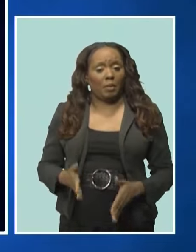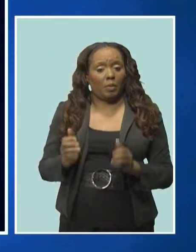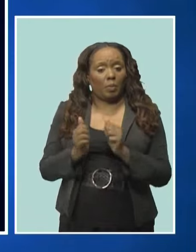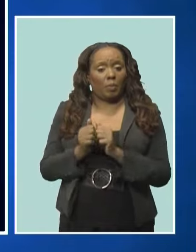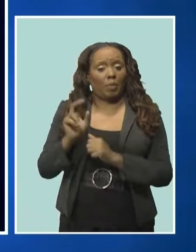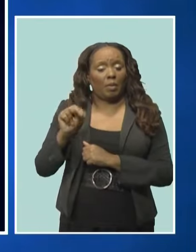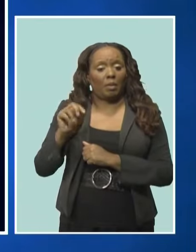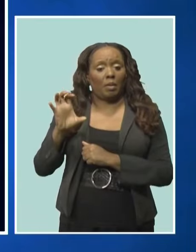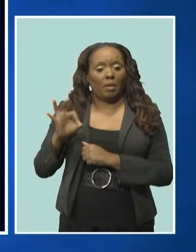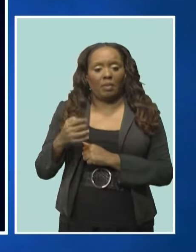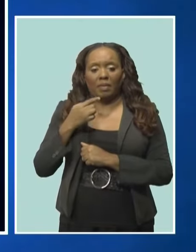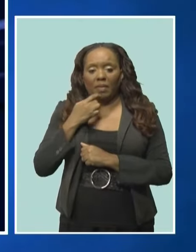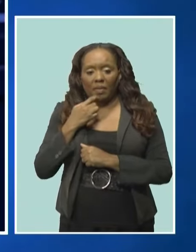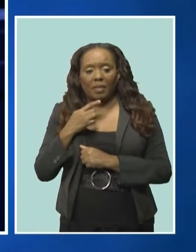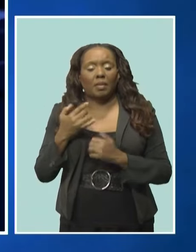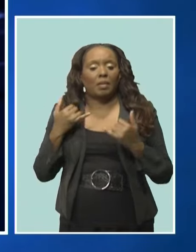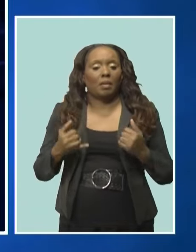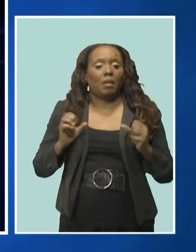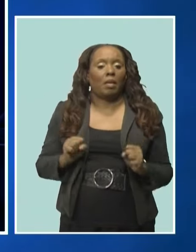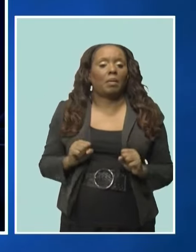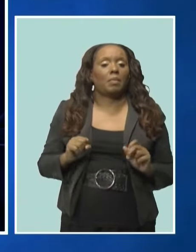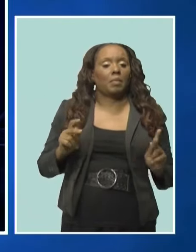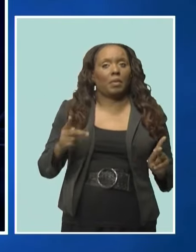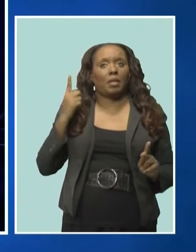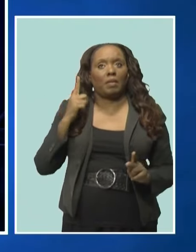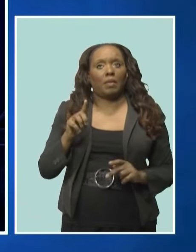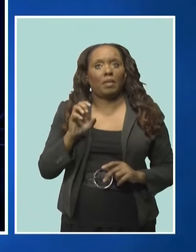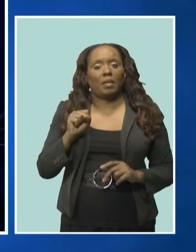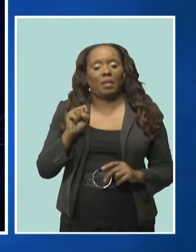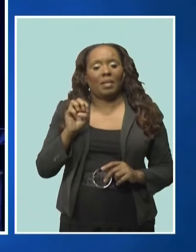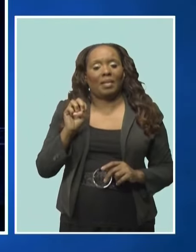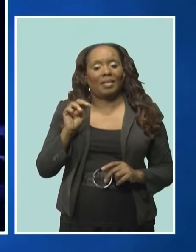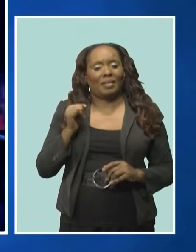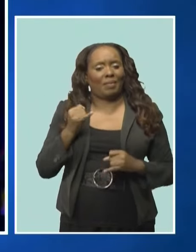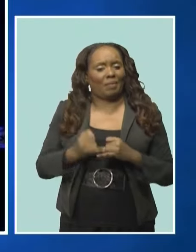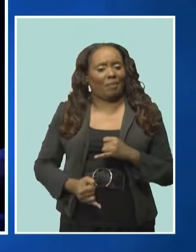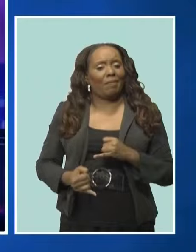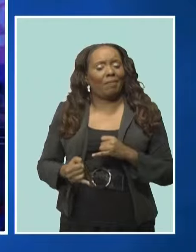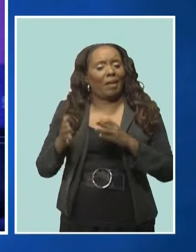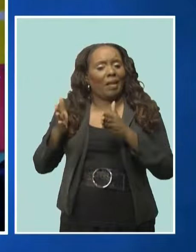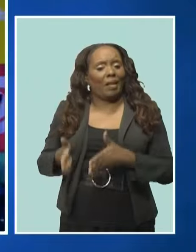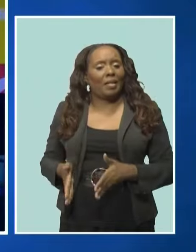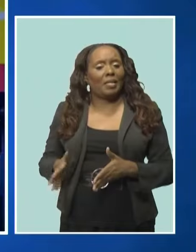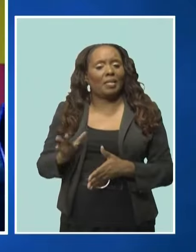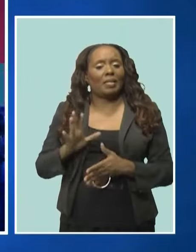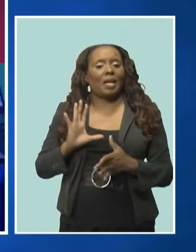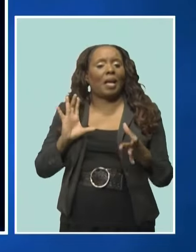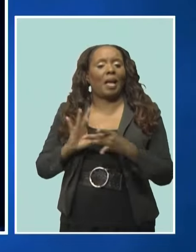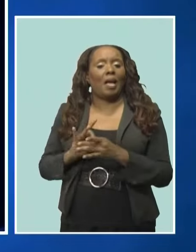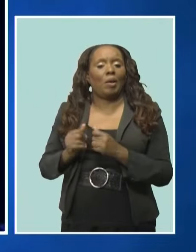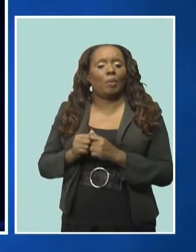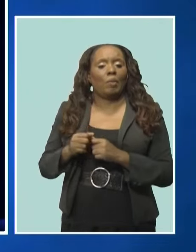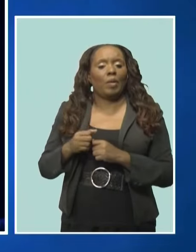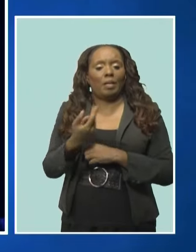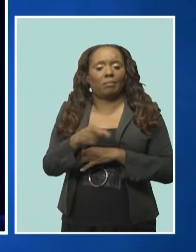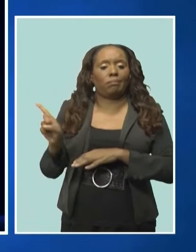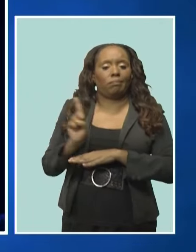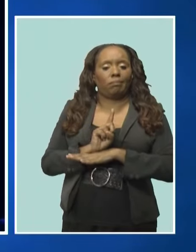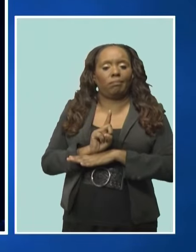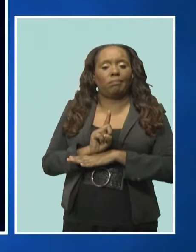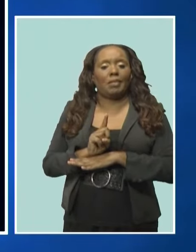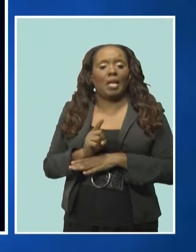Tony Yard, says the tents are an opportunity for the semi-finalists to acclimatize themselves with the band, stage and use of